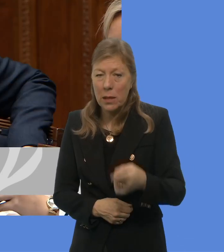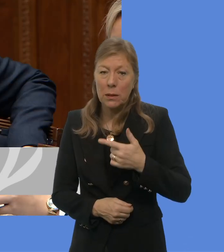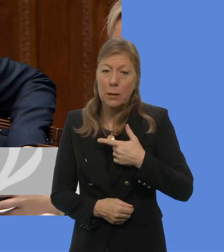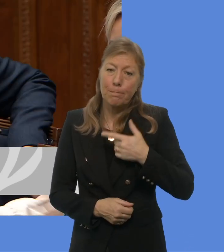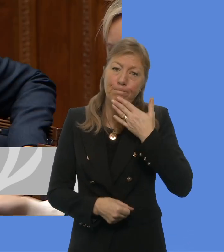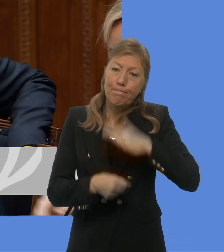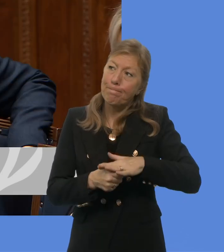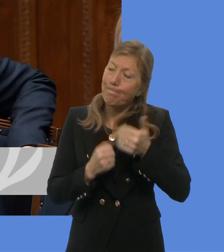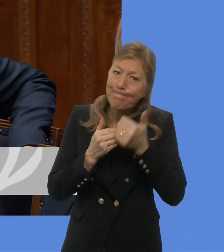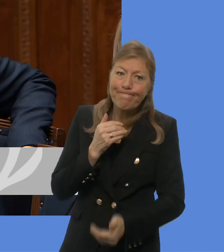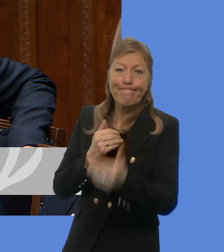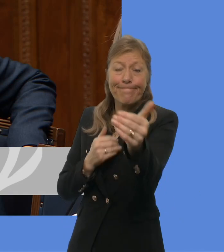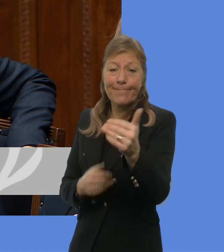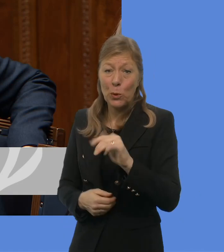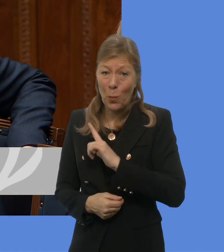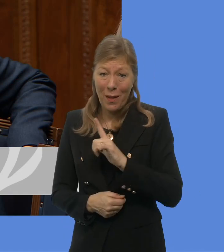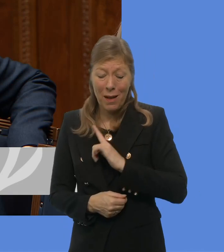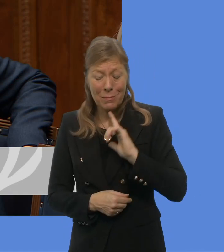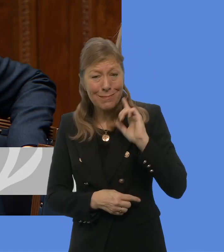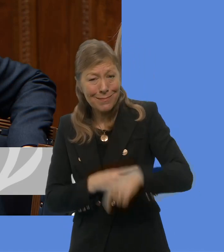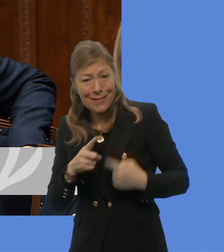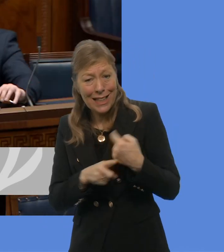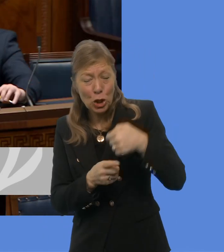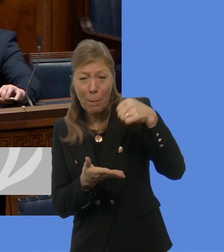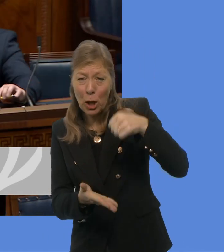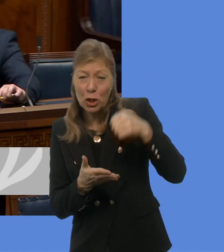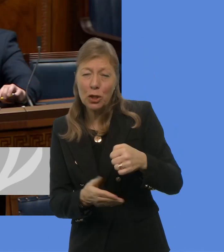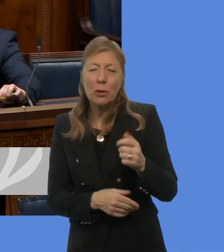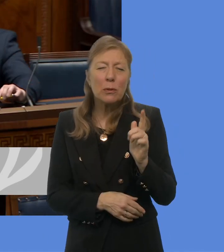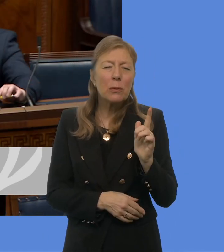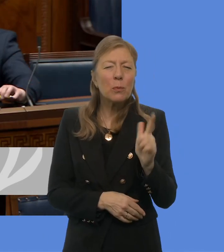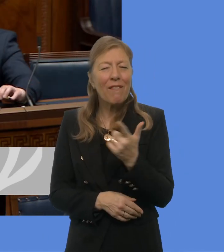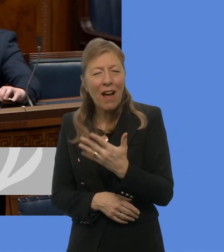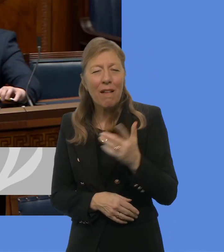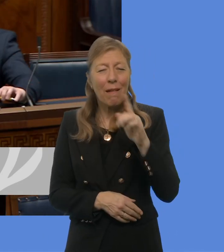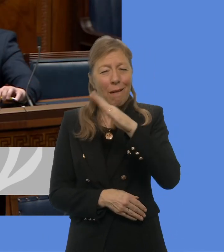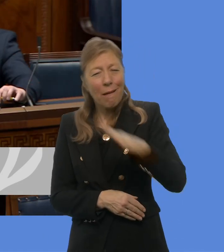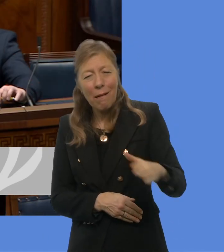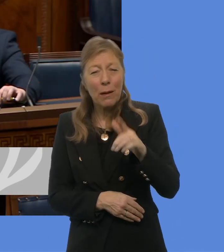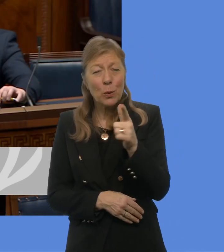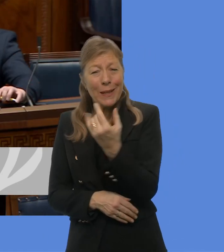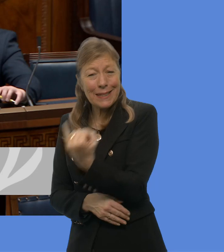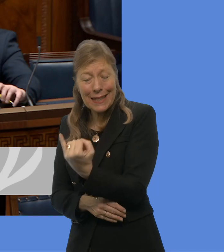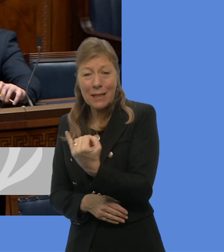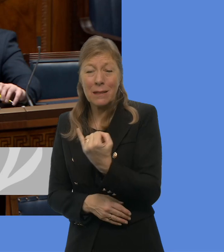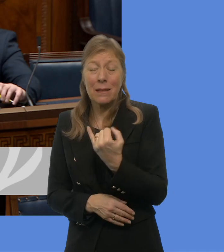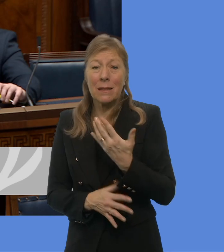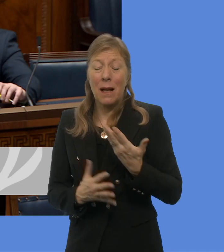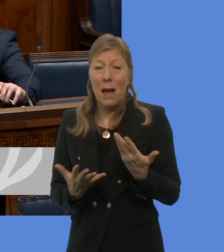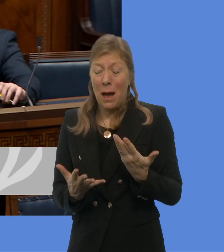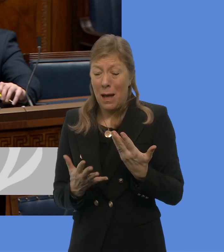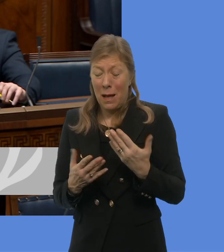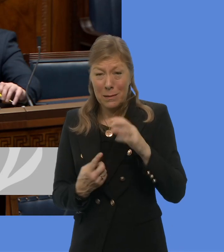because as we move into next year's budget for 25-26, the draft leaves the Department of Health with